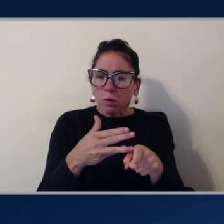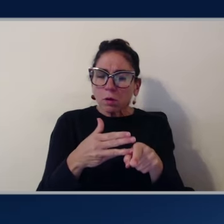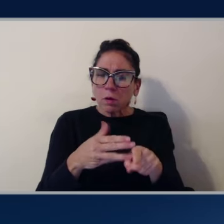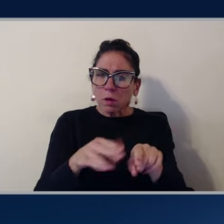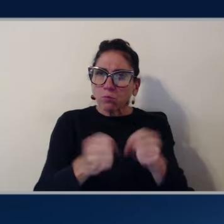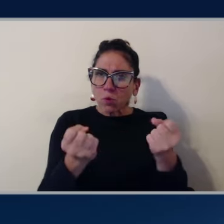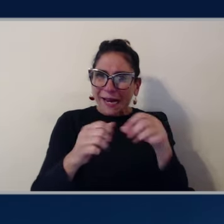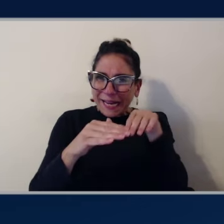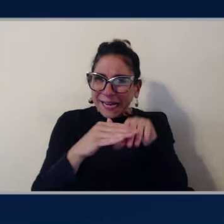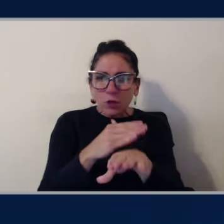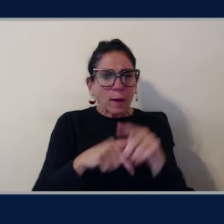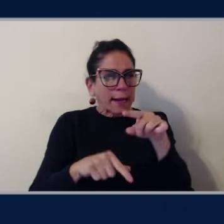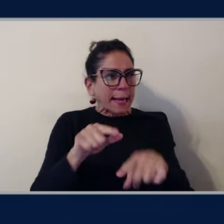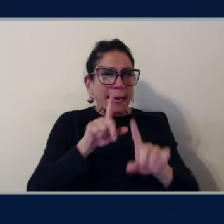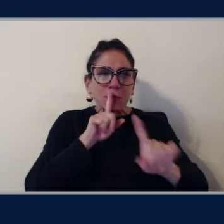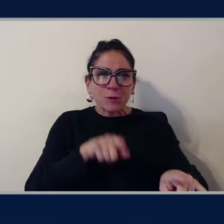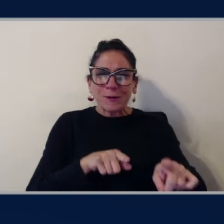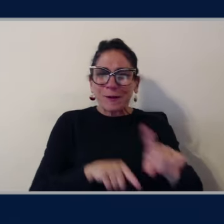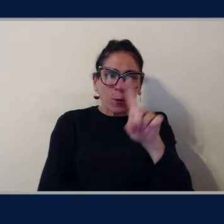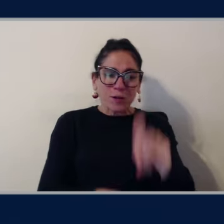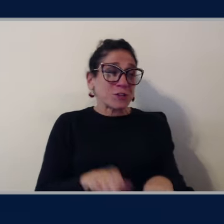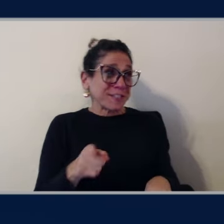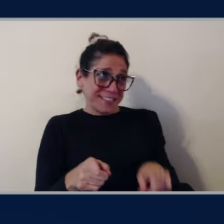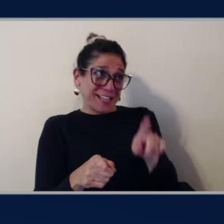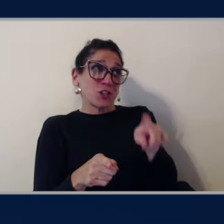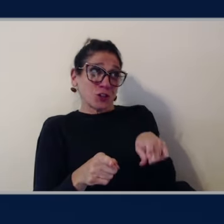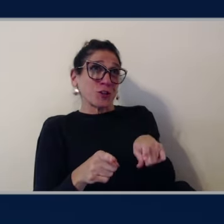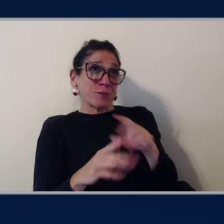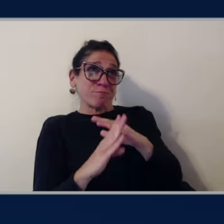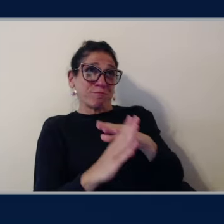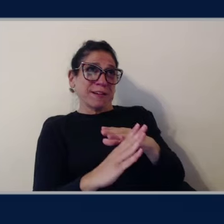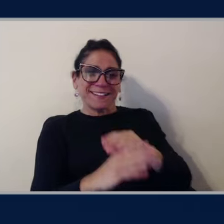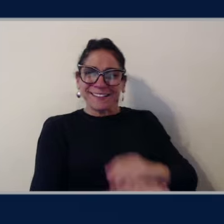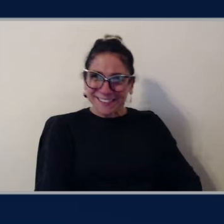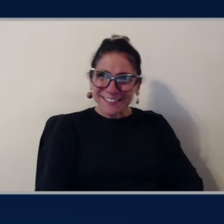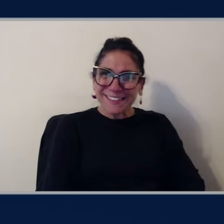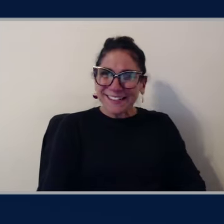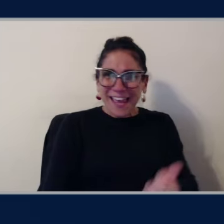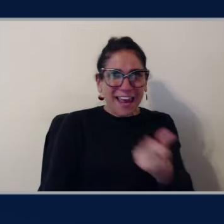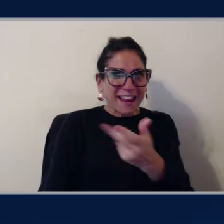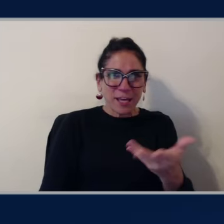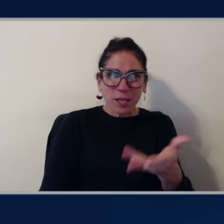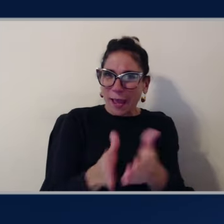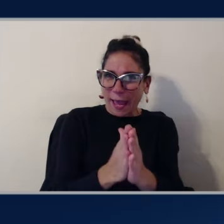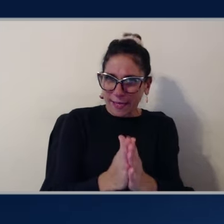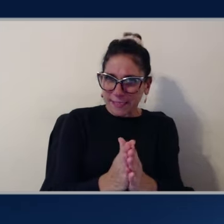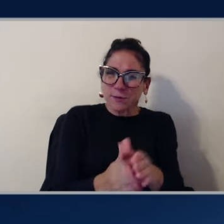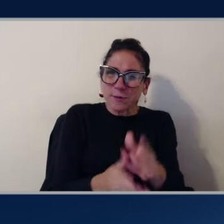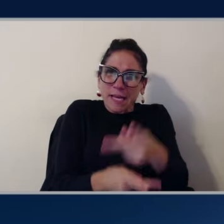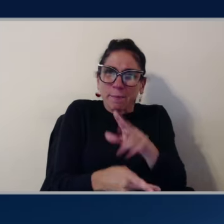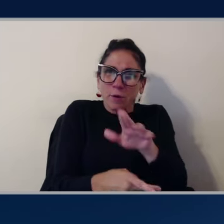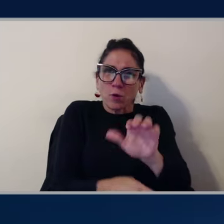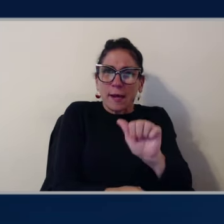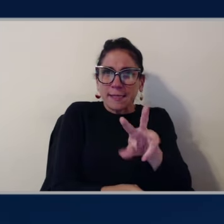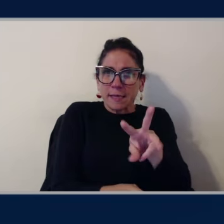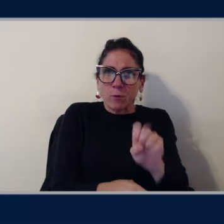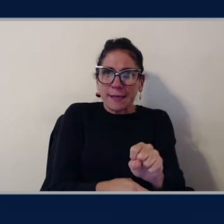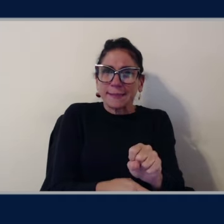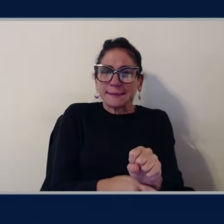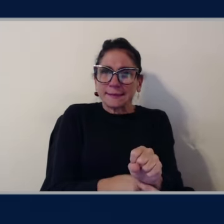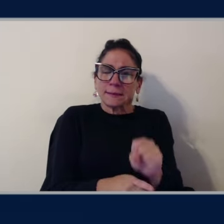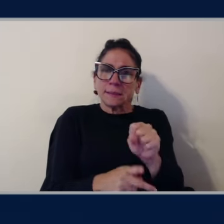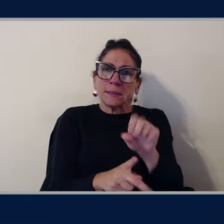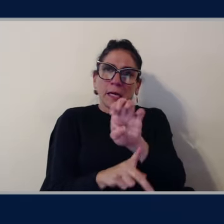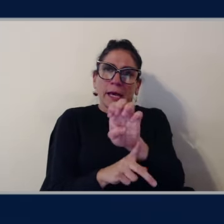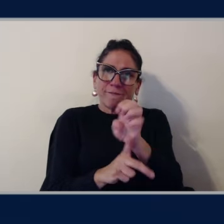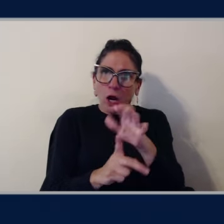be able to answer this question. As it should. Yeah. As it should. So anything you ask it, it's going to keep within your AWS environment. Correct. Any data